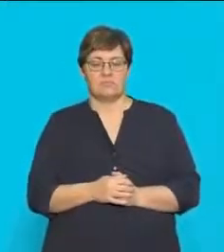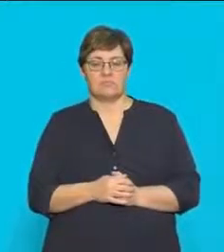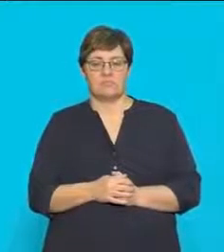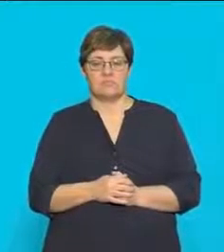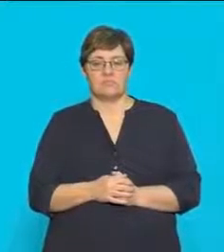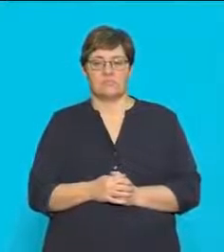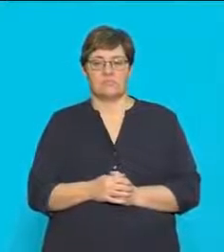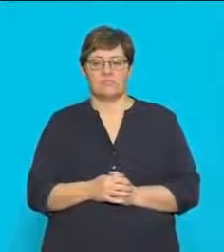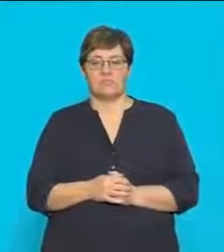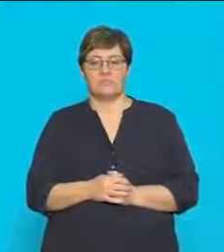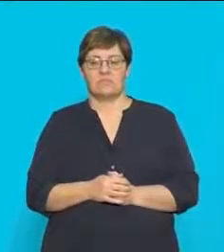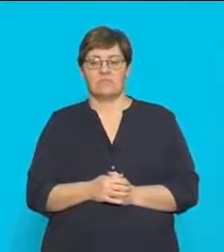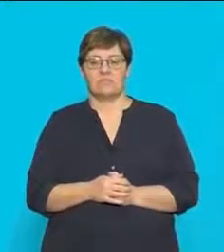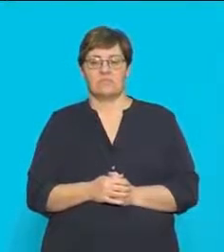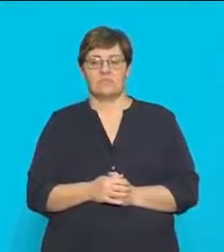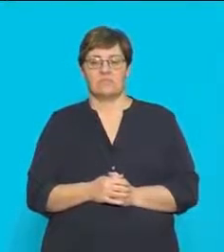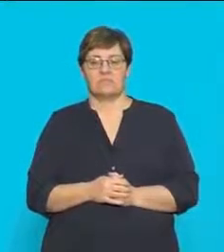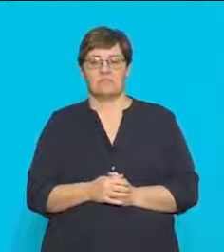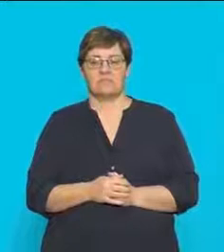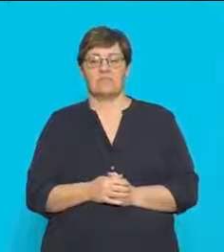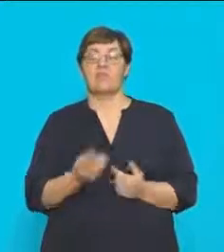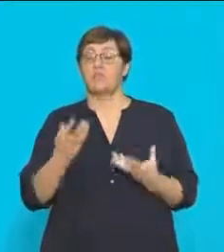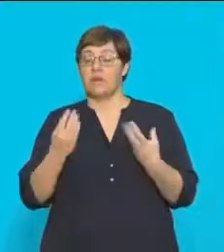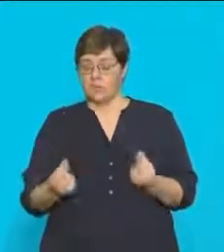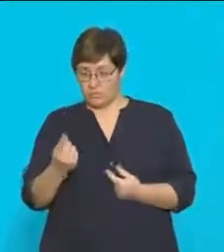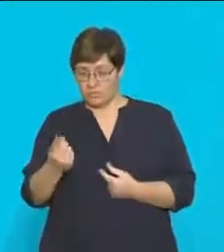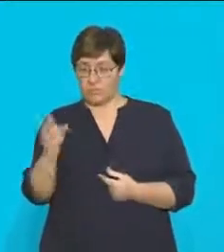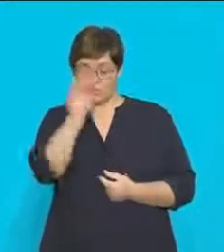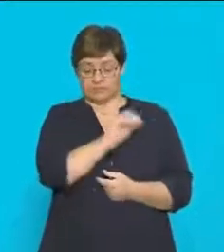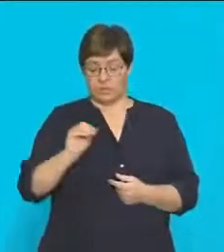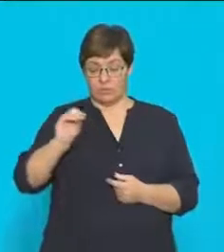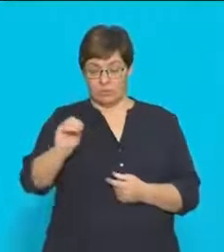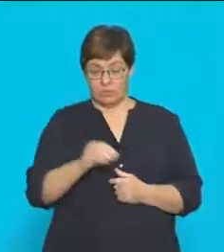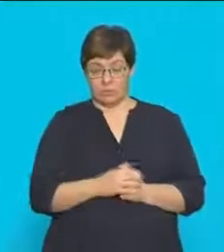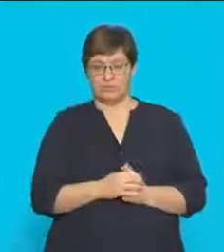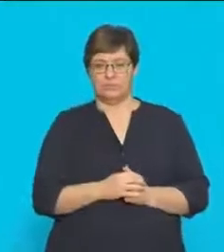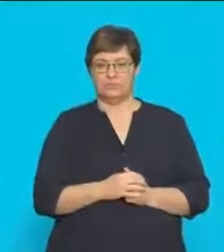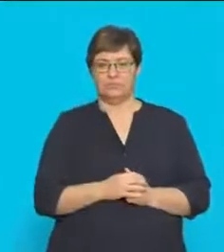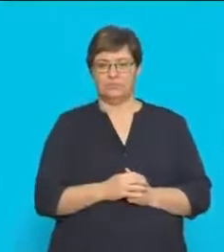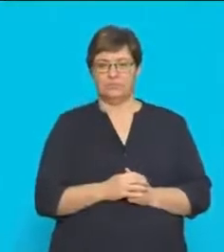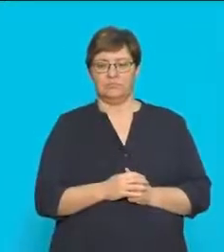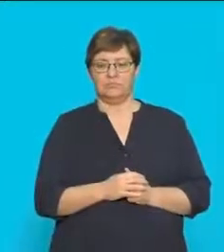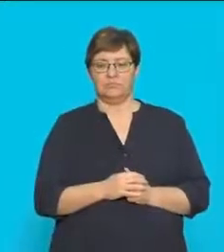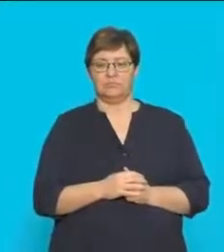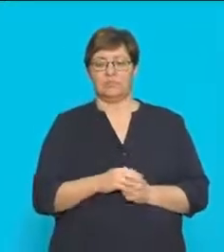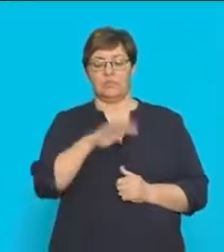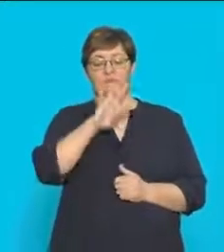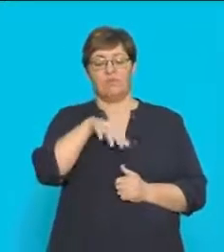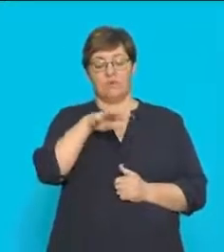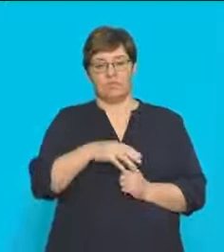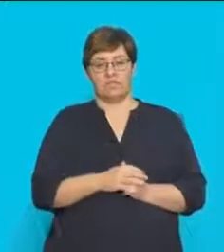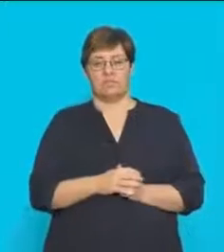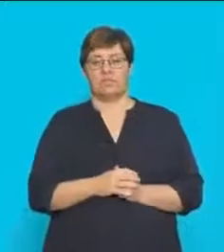the calculator quickly. Okay, so now we're going to be putting this into the calculator. Let's clear that up first. So